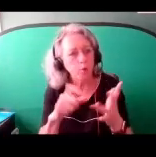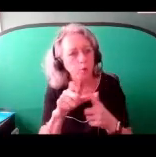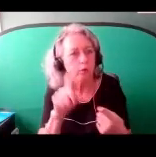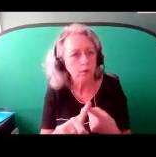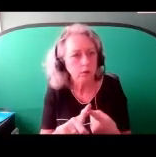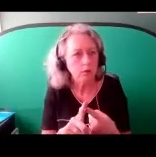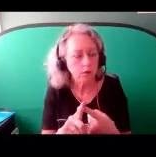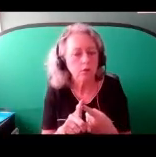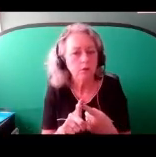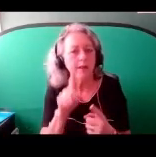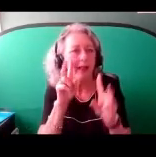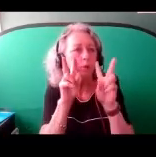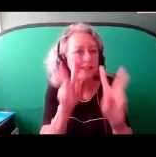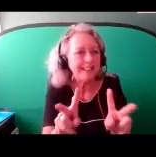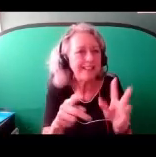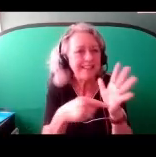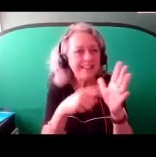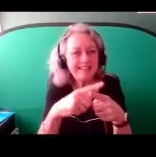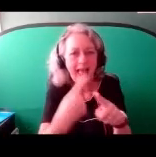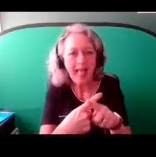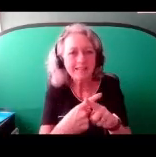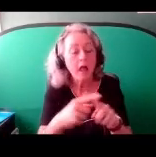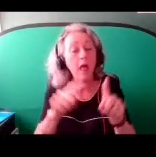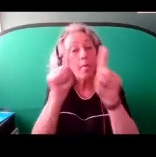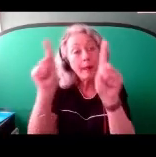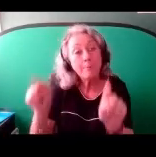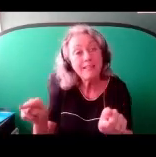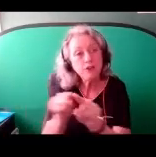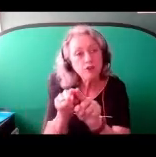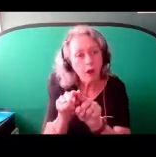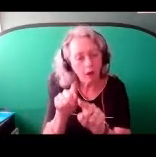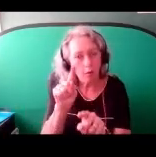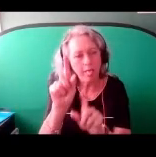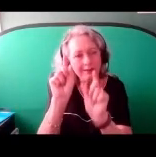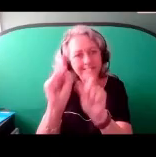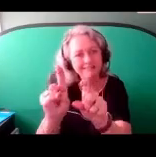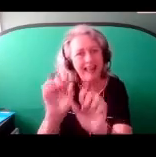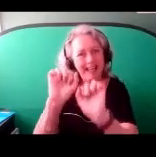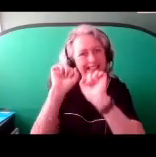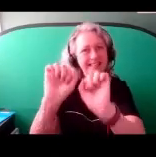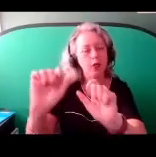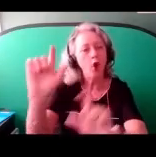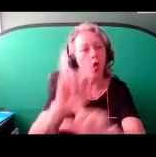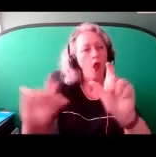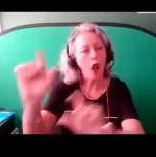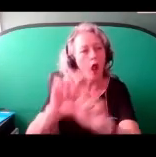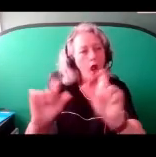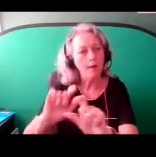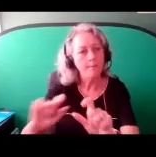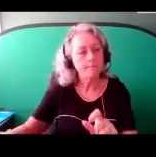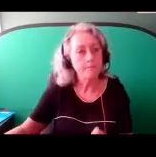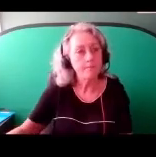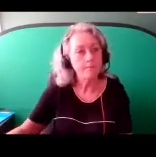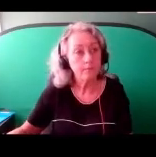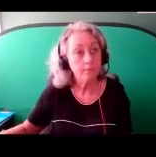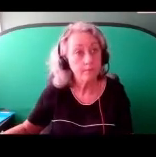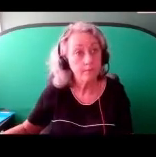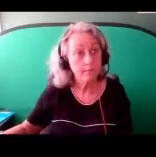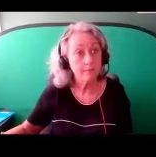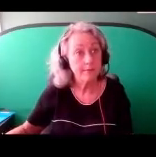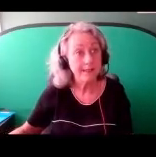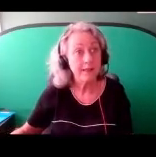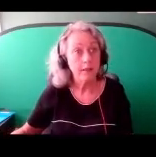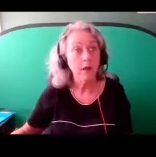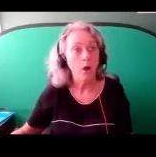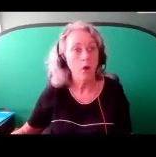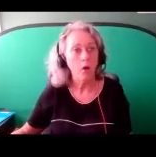at text and there's an image, so the image will stay in the colour that the image is, whether it's a photo or a picture, and the text